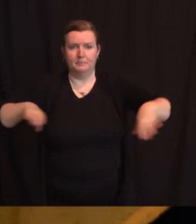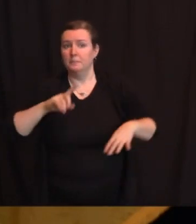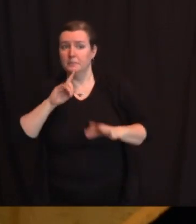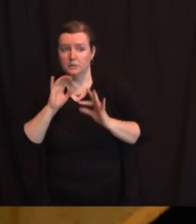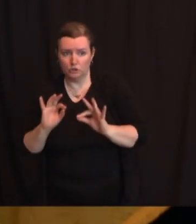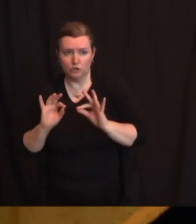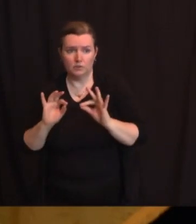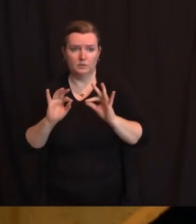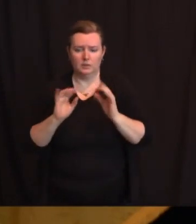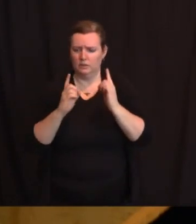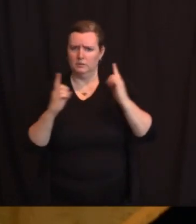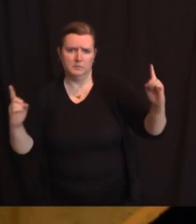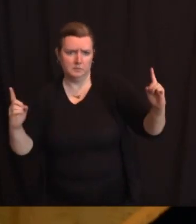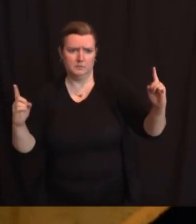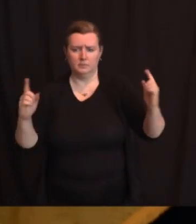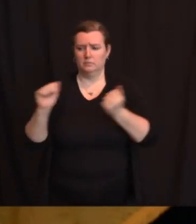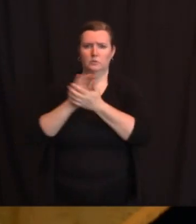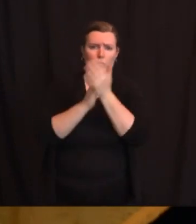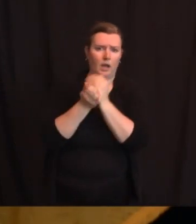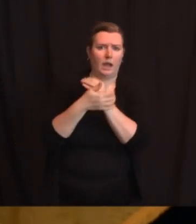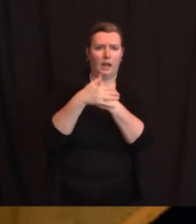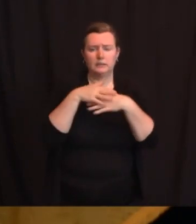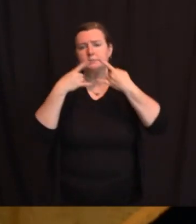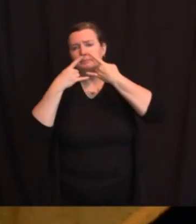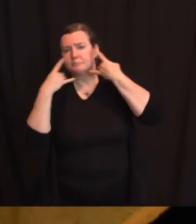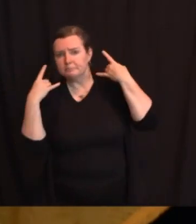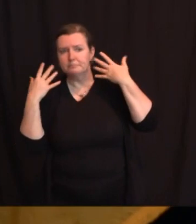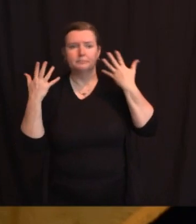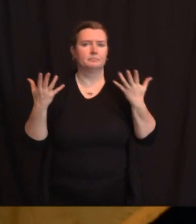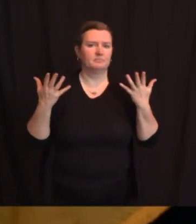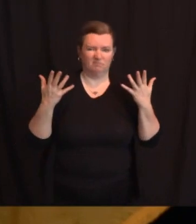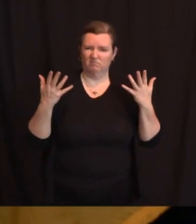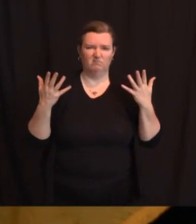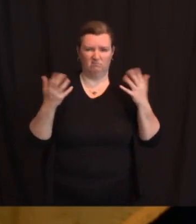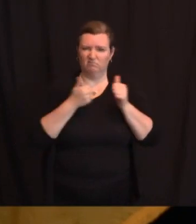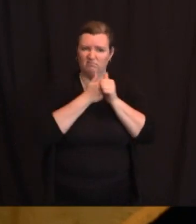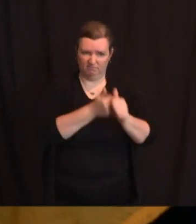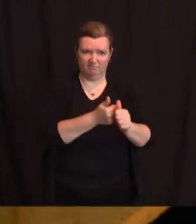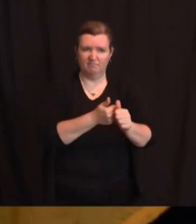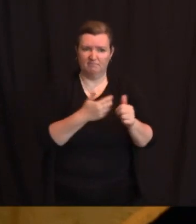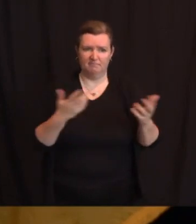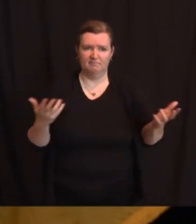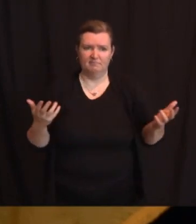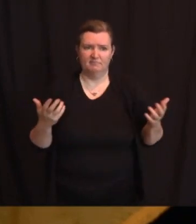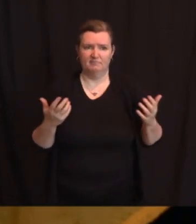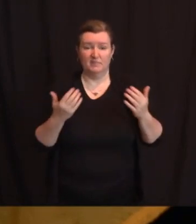visitors, and screen and test employees on a regular basis.